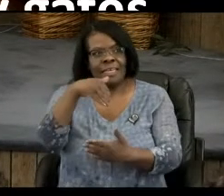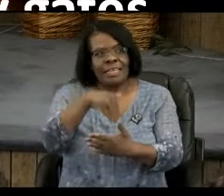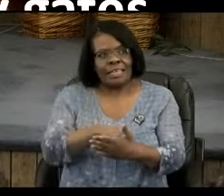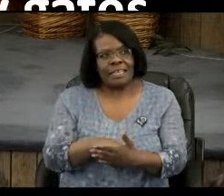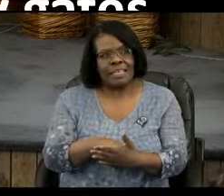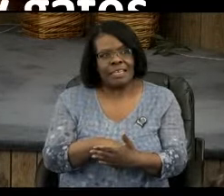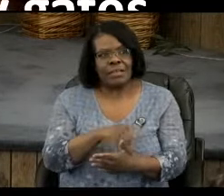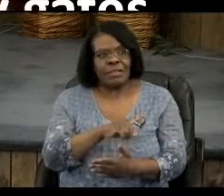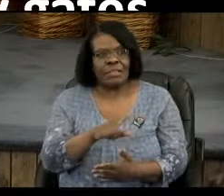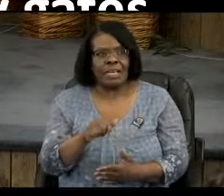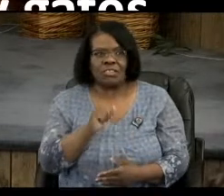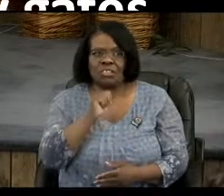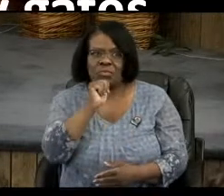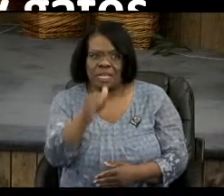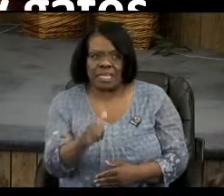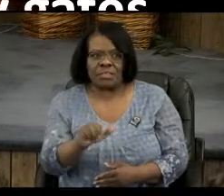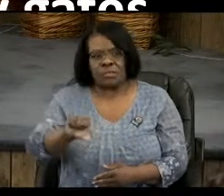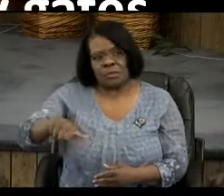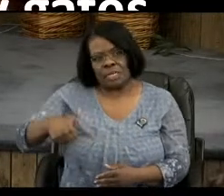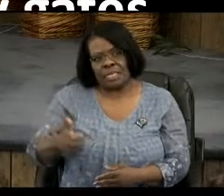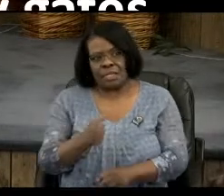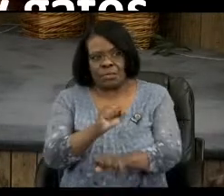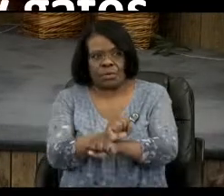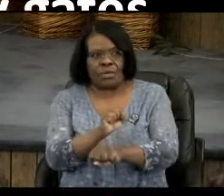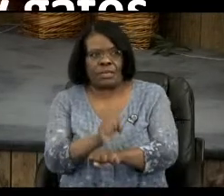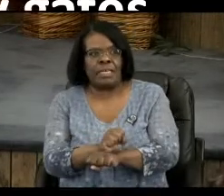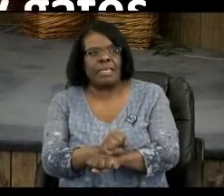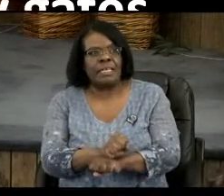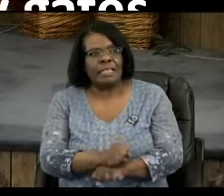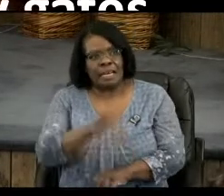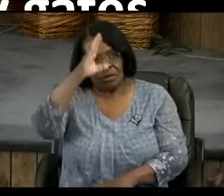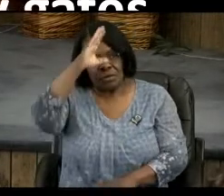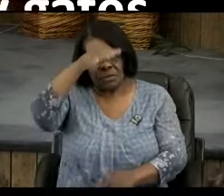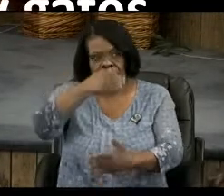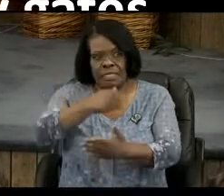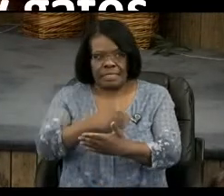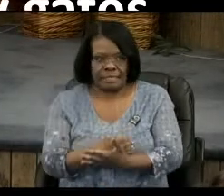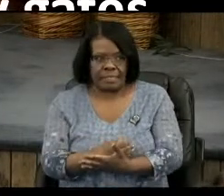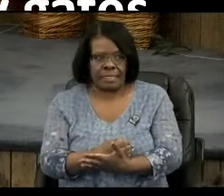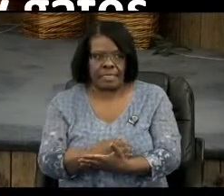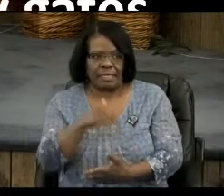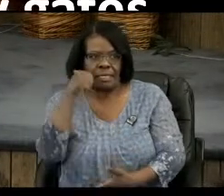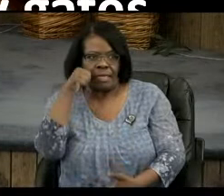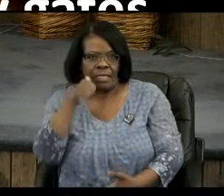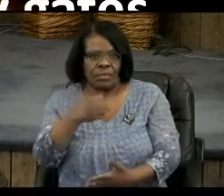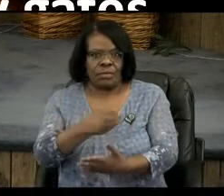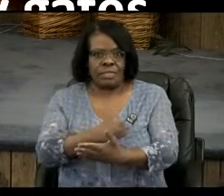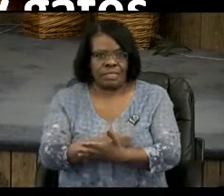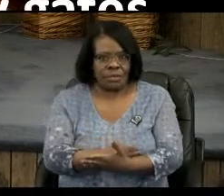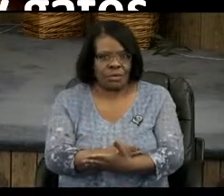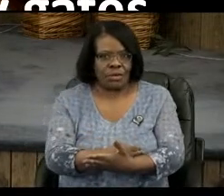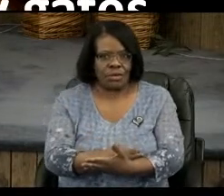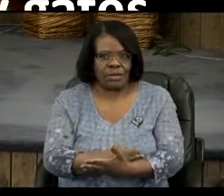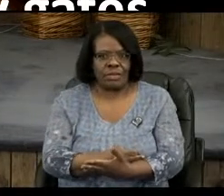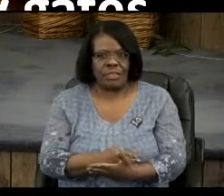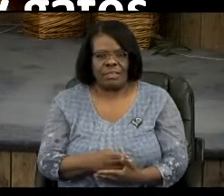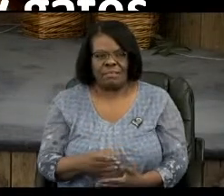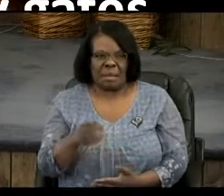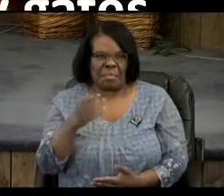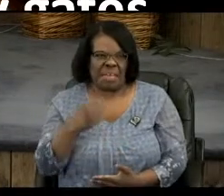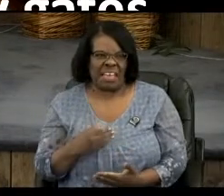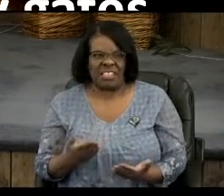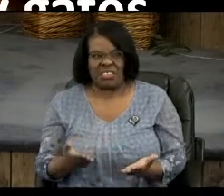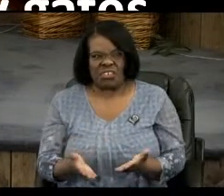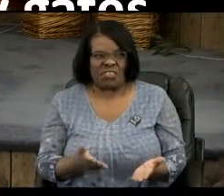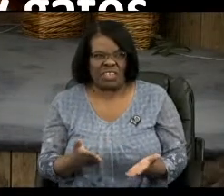God. In it thou shalt not do any work, thou, nor thy son, nor thy daughter,